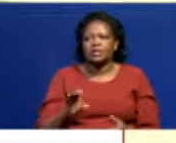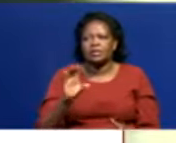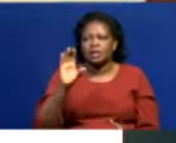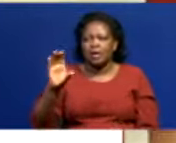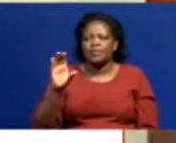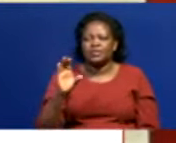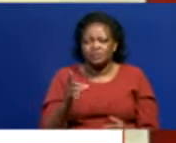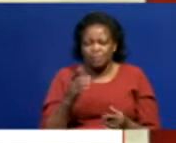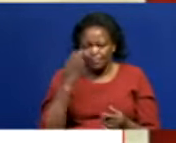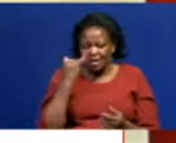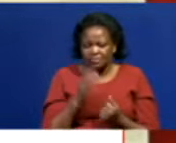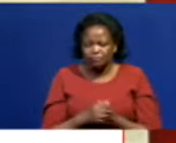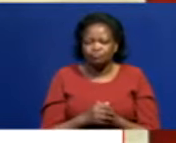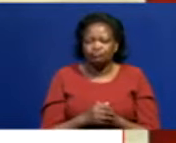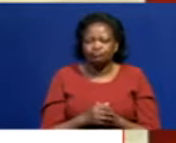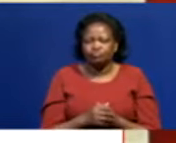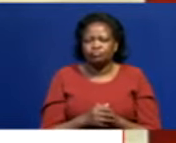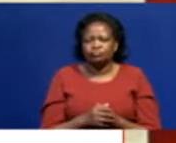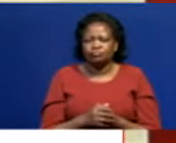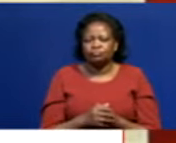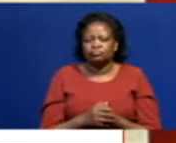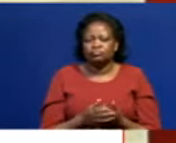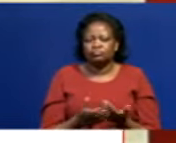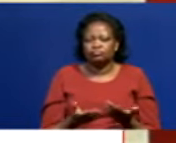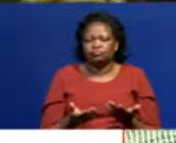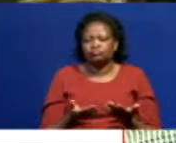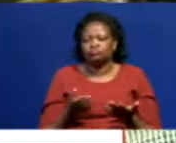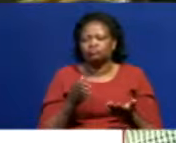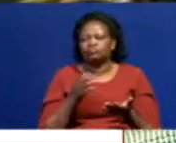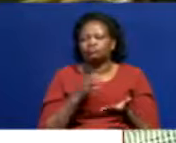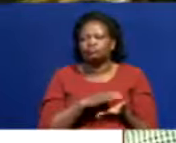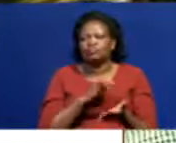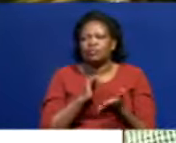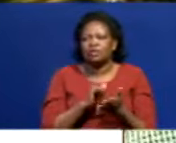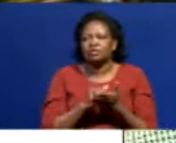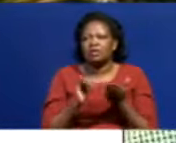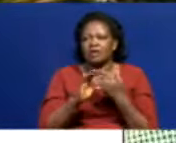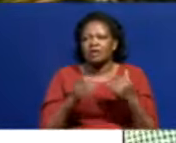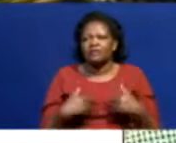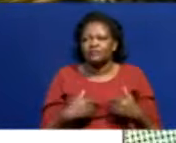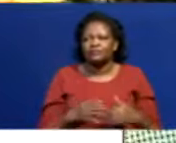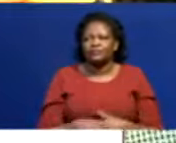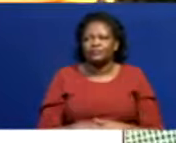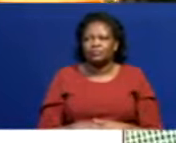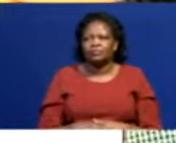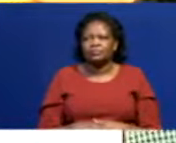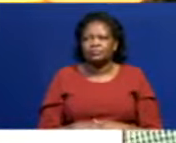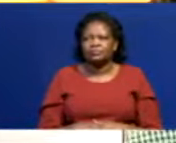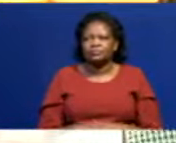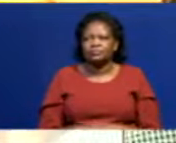tapping into the renewable energy potential that our continent has. Opicha Chemtai for Prime Edition.